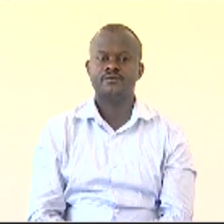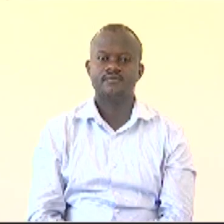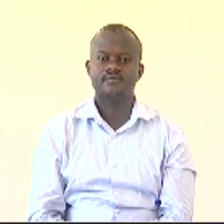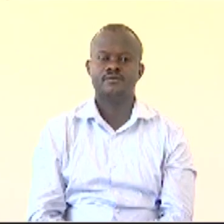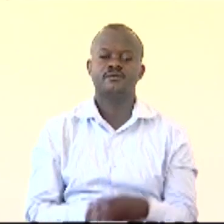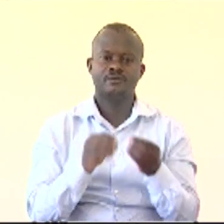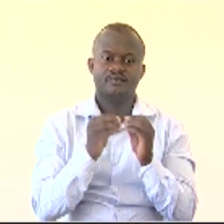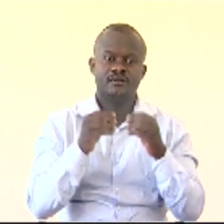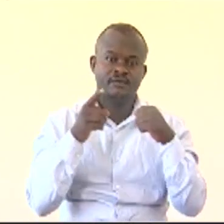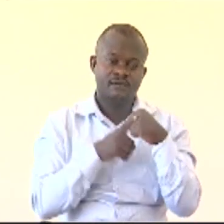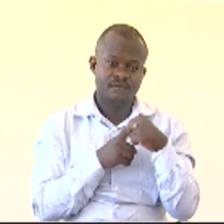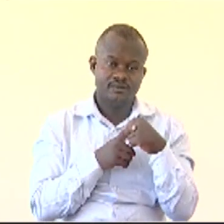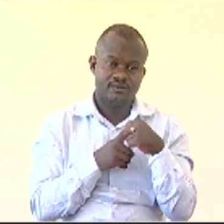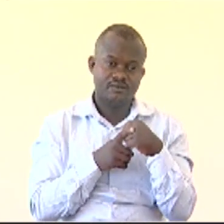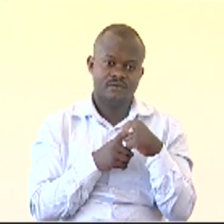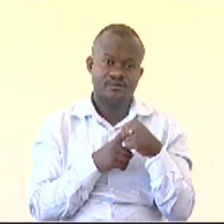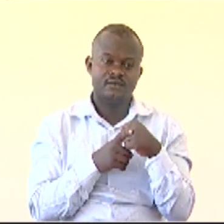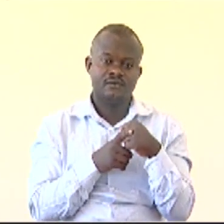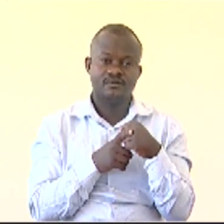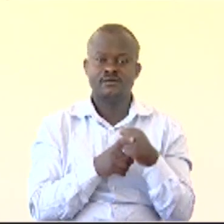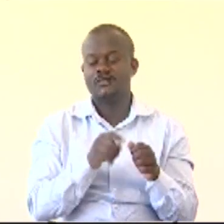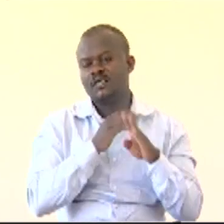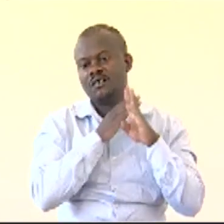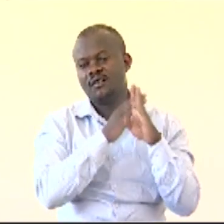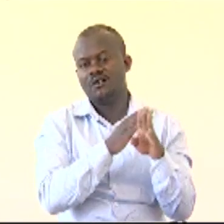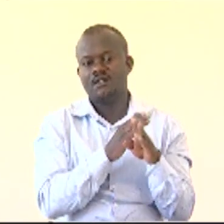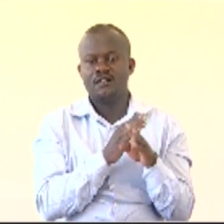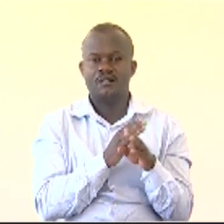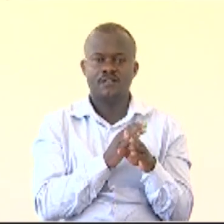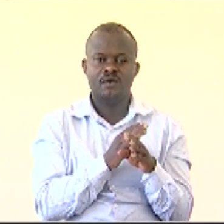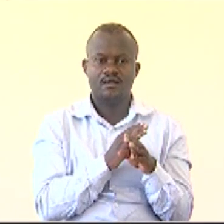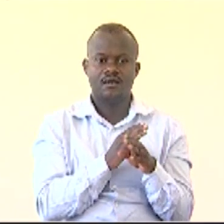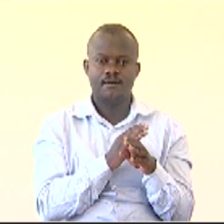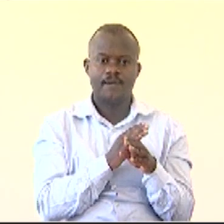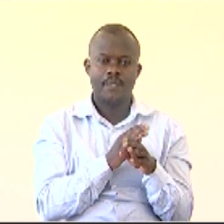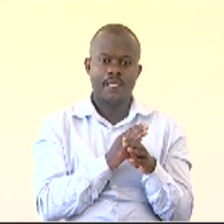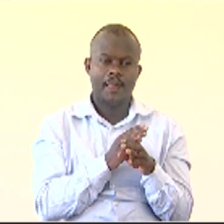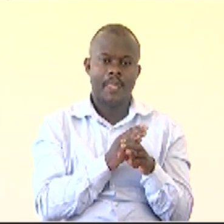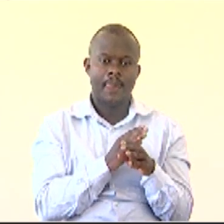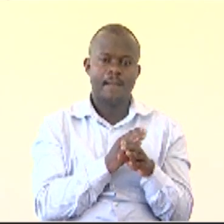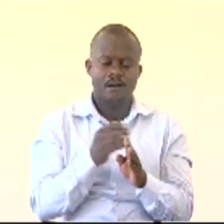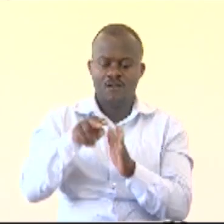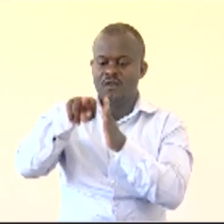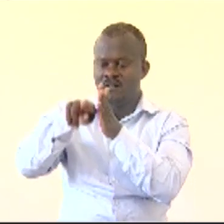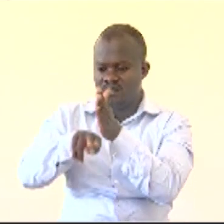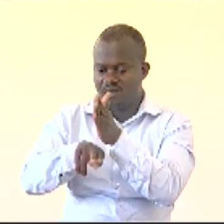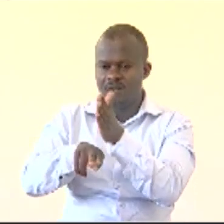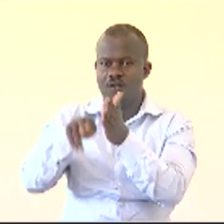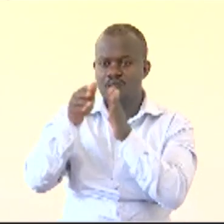Number 6, I'm talking about in terms of prevention. Burial with these patients should be done by the health workers.